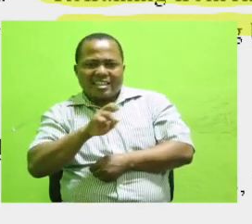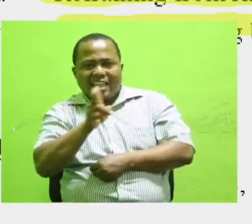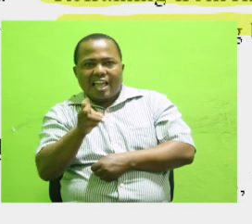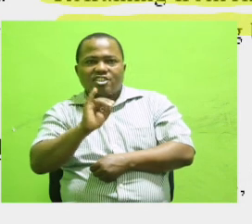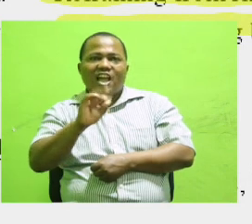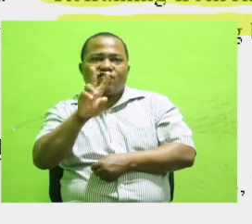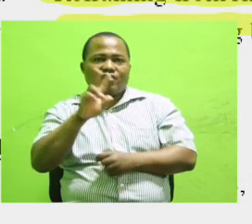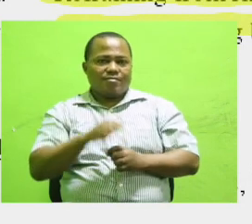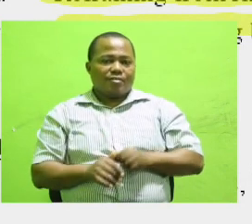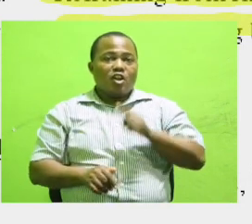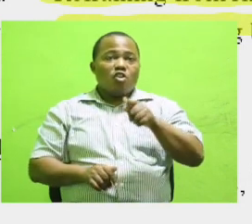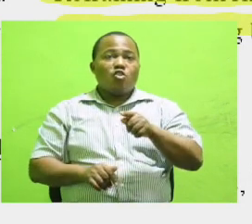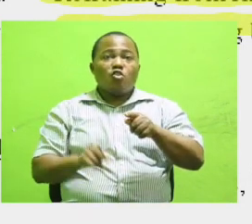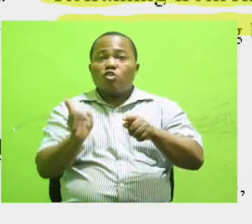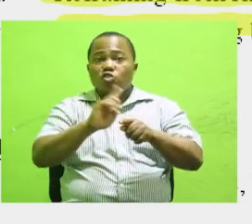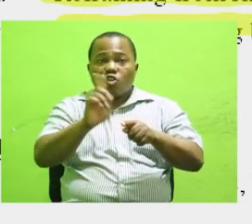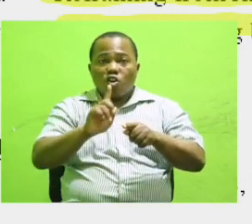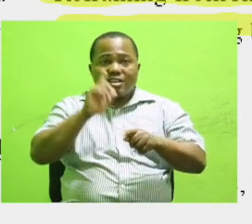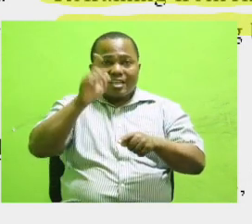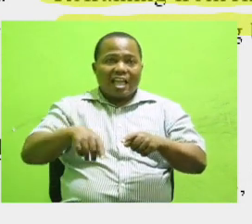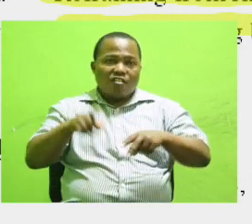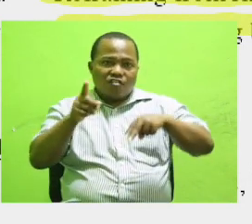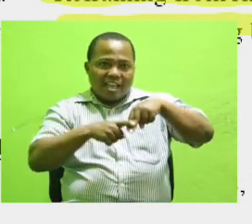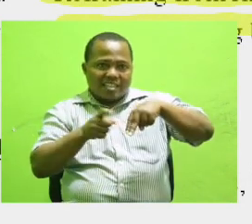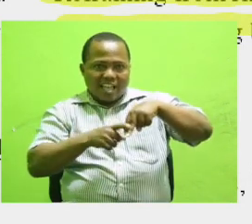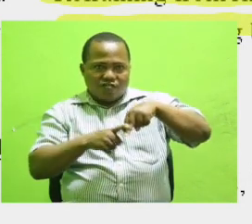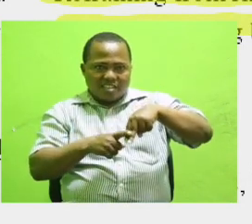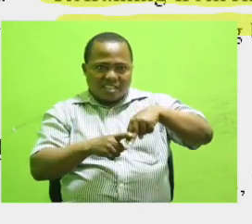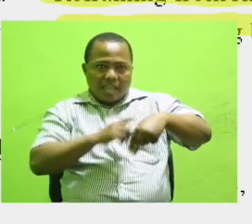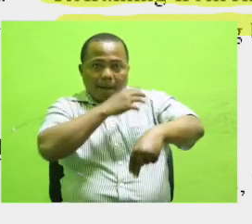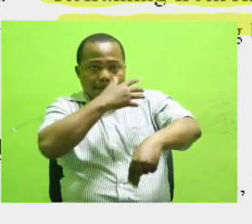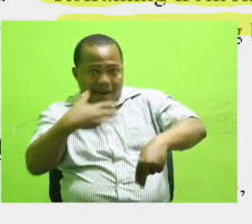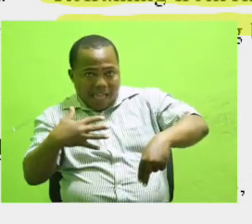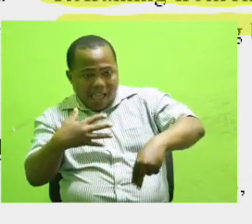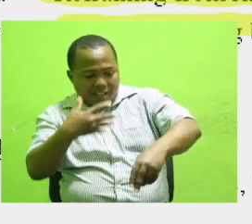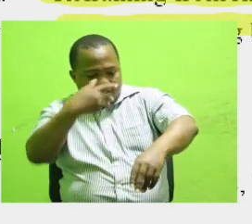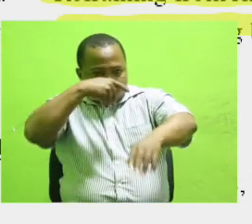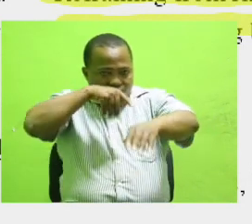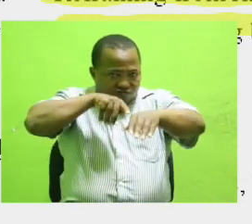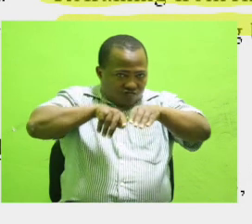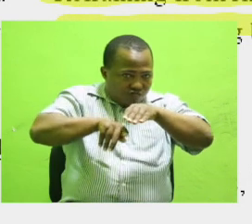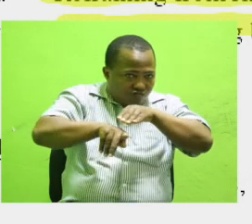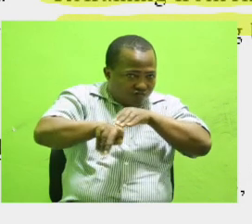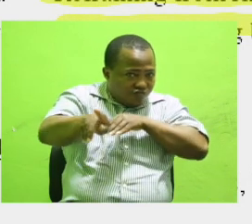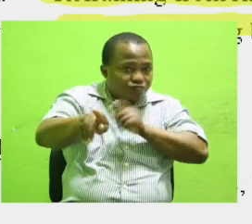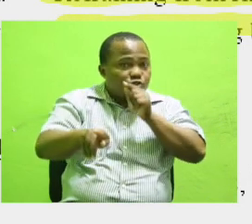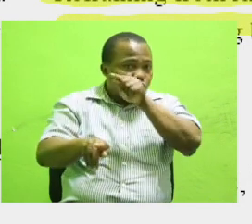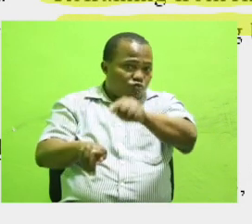cause the spread of HIV AIDS. Wife inheritance